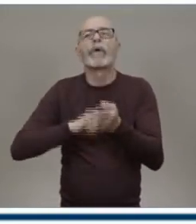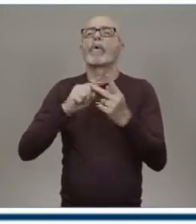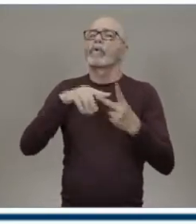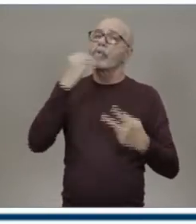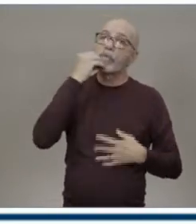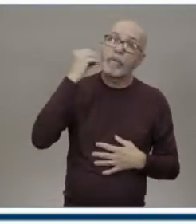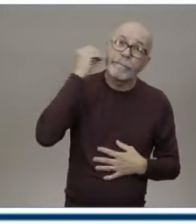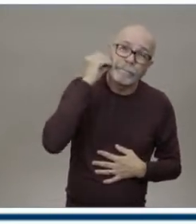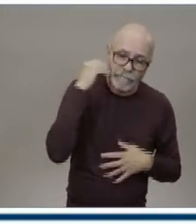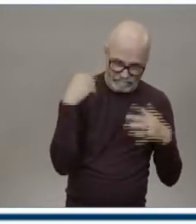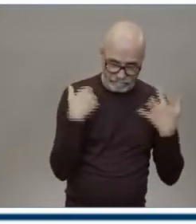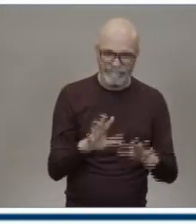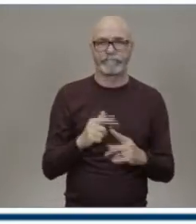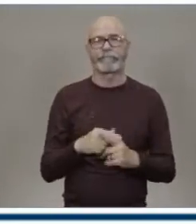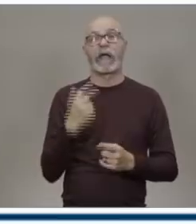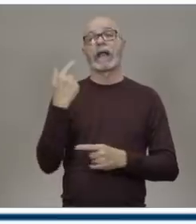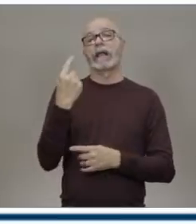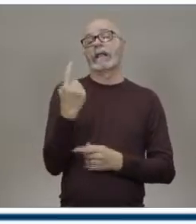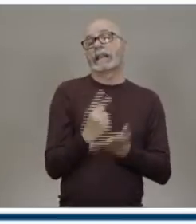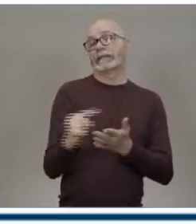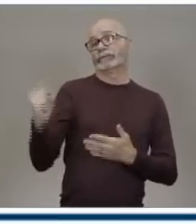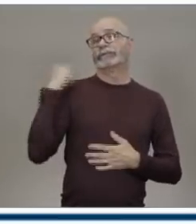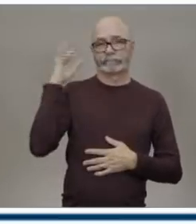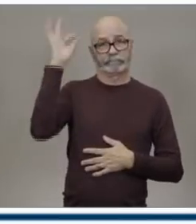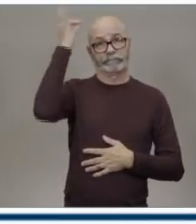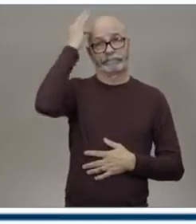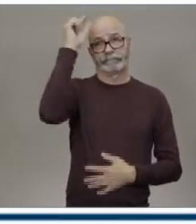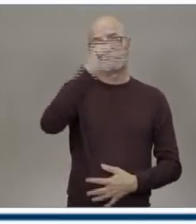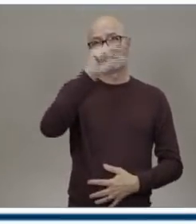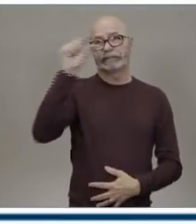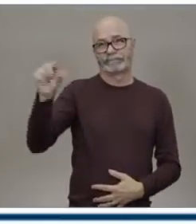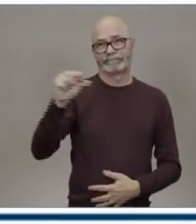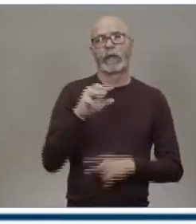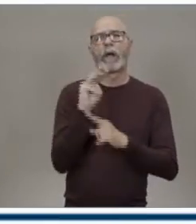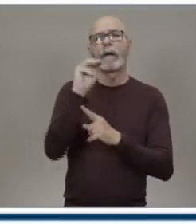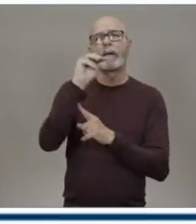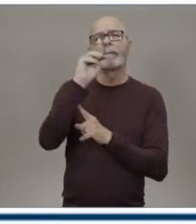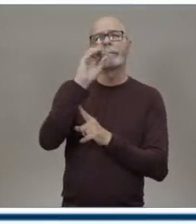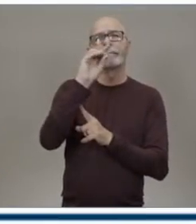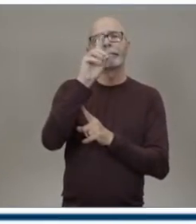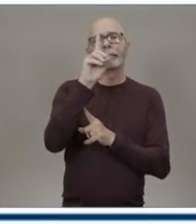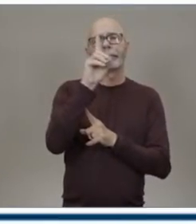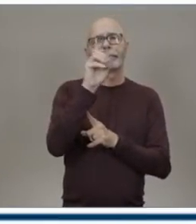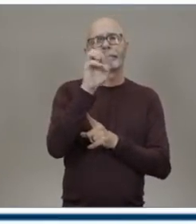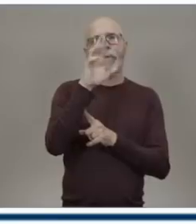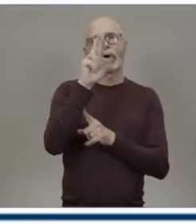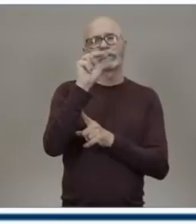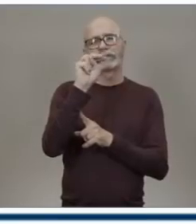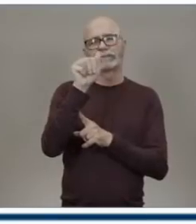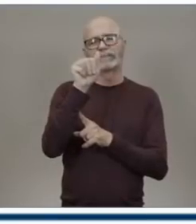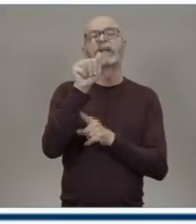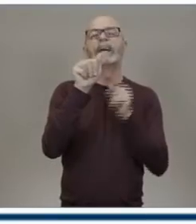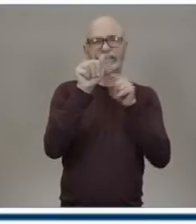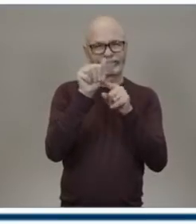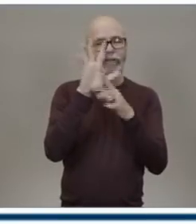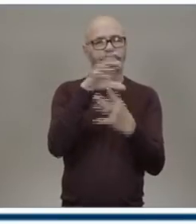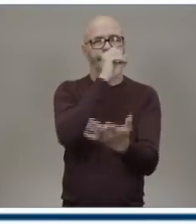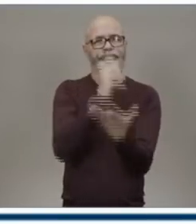week, the federal government approved the Moderna vaccine for use in Canada, and we are expecting our first shipment of that vaccine this